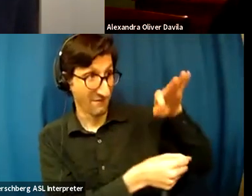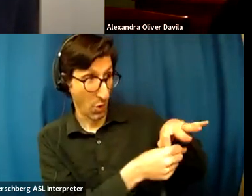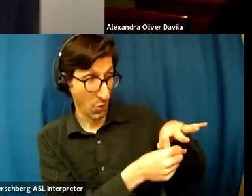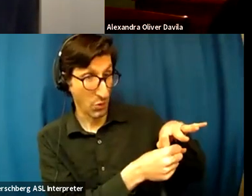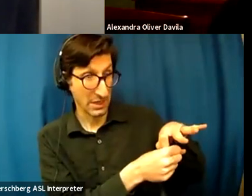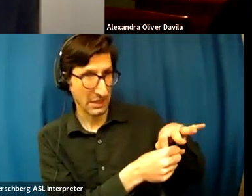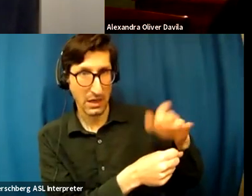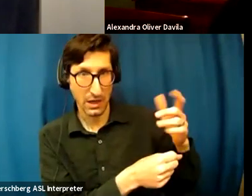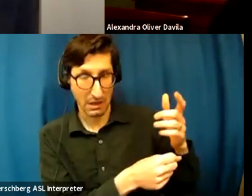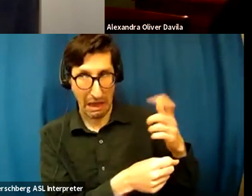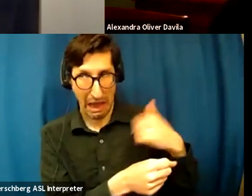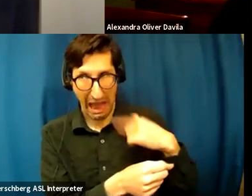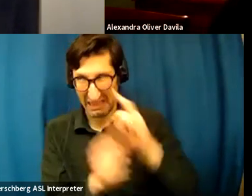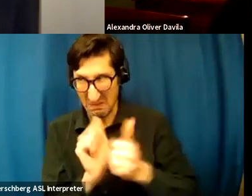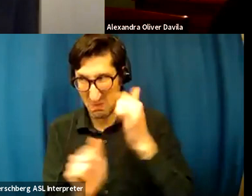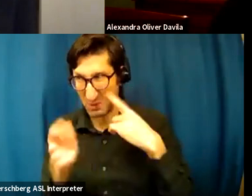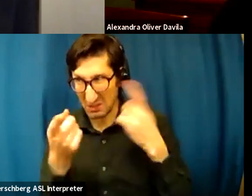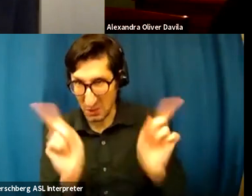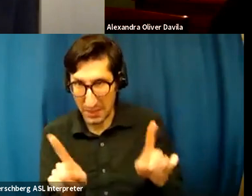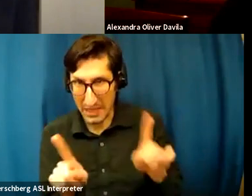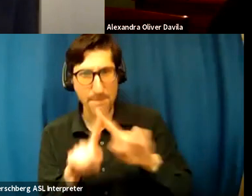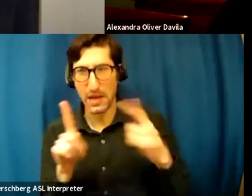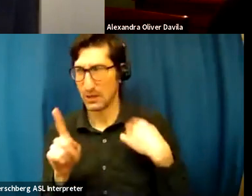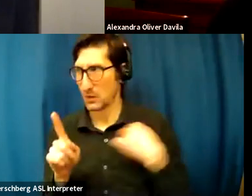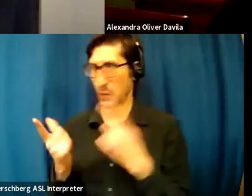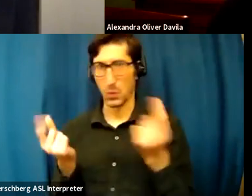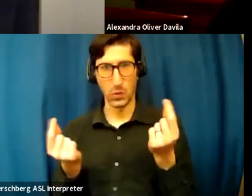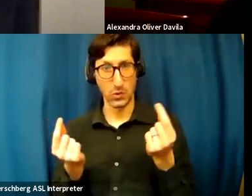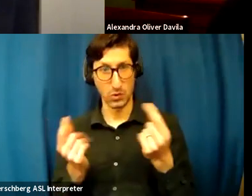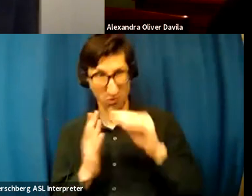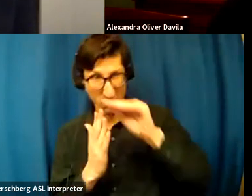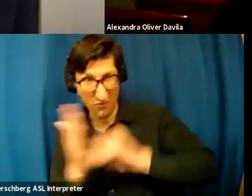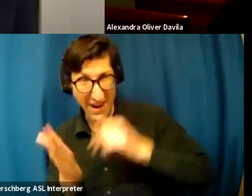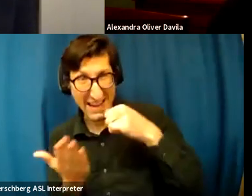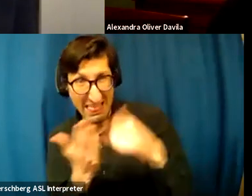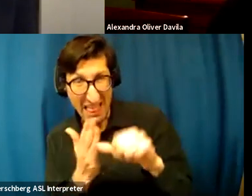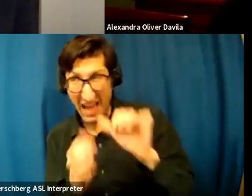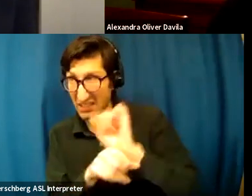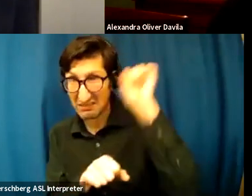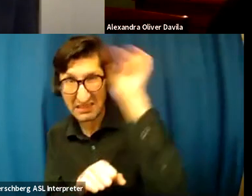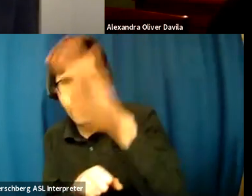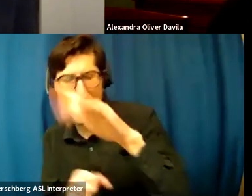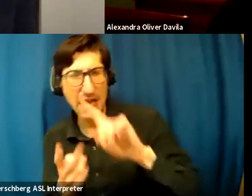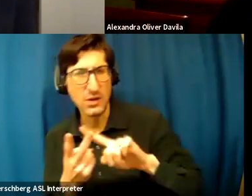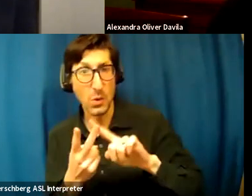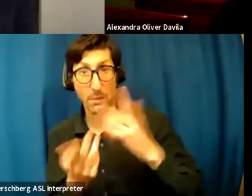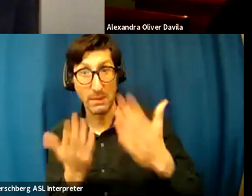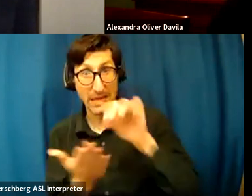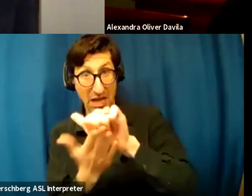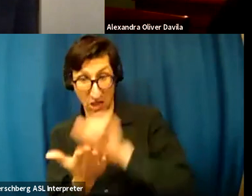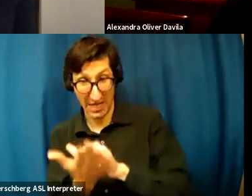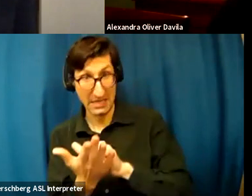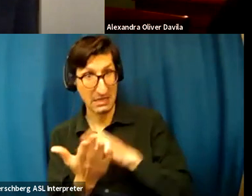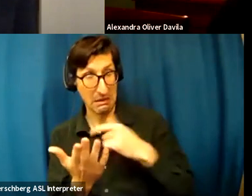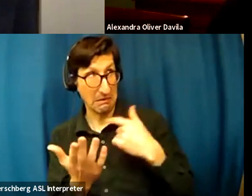we write a letter? I'm just curious if or can we put this on an agenda for a future meeting and figure this out?